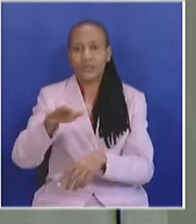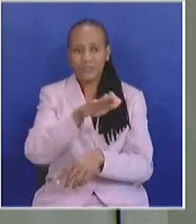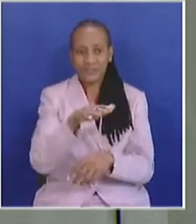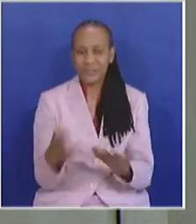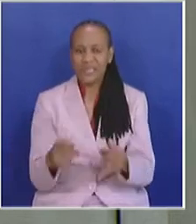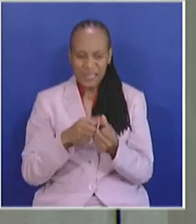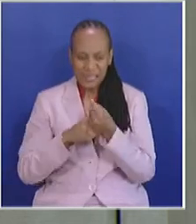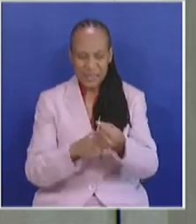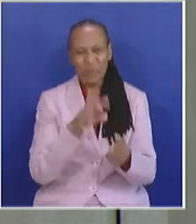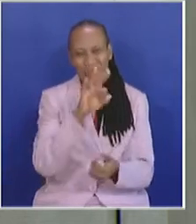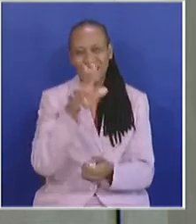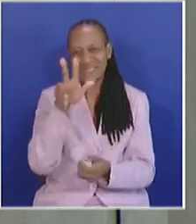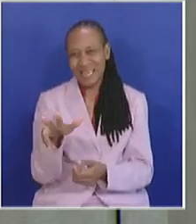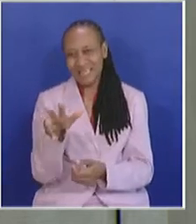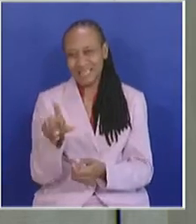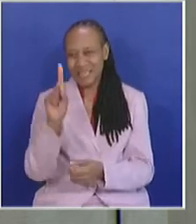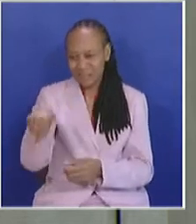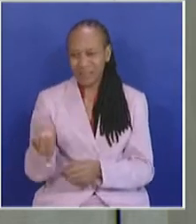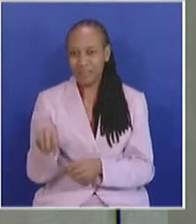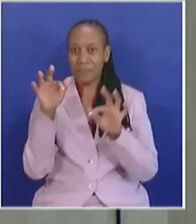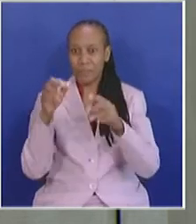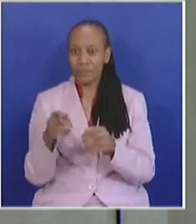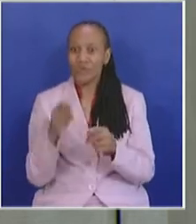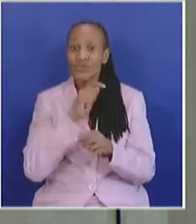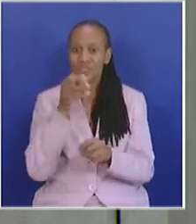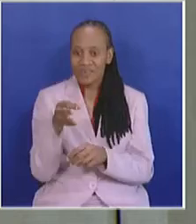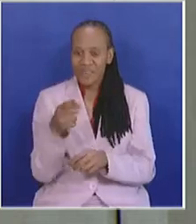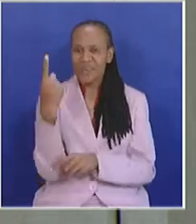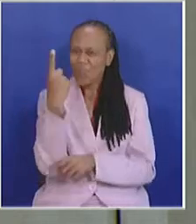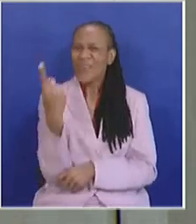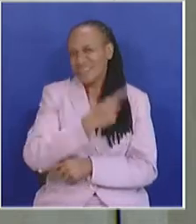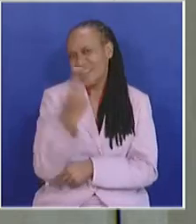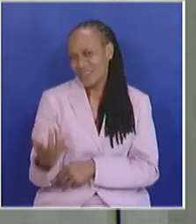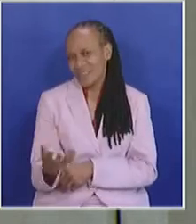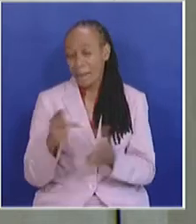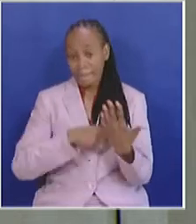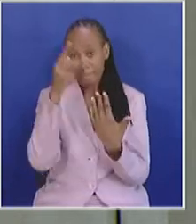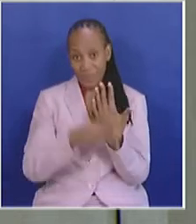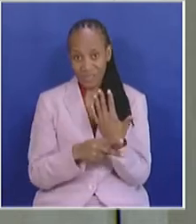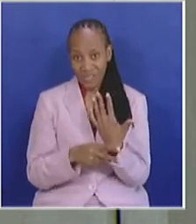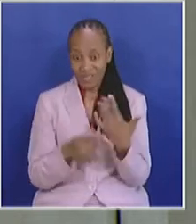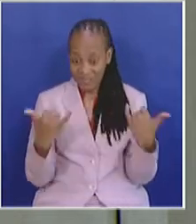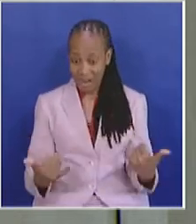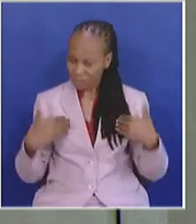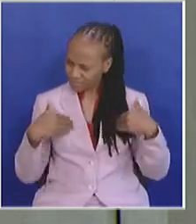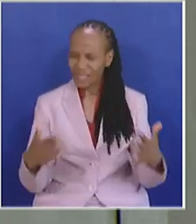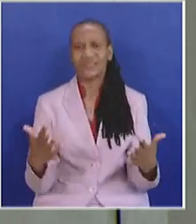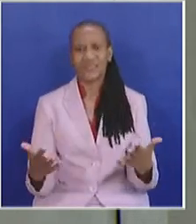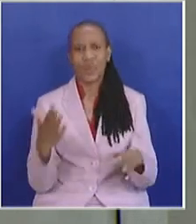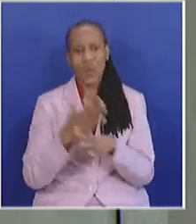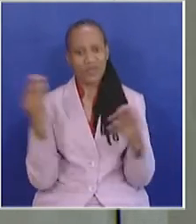approximately 38,000 daily commuters. The project has now been registered as a public-private